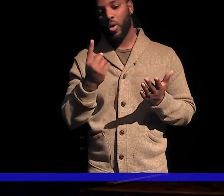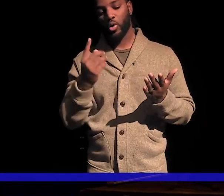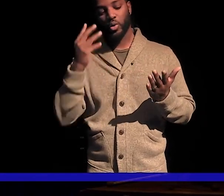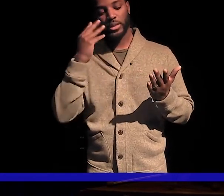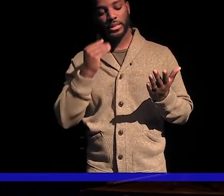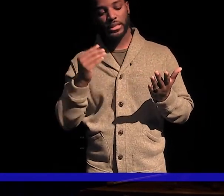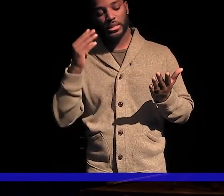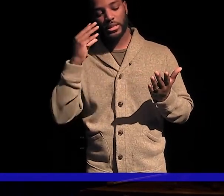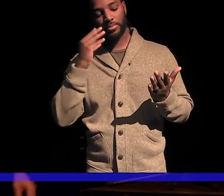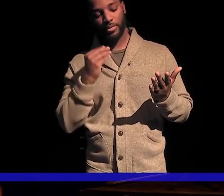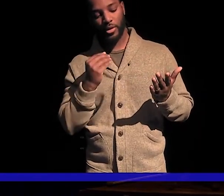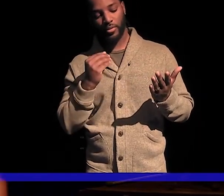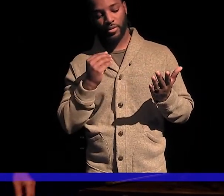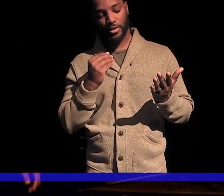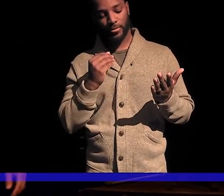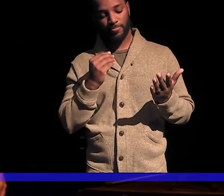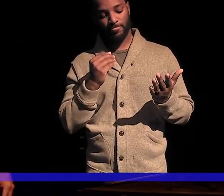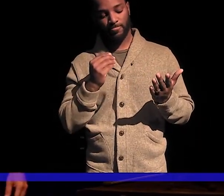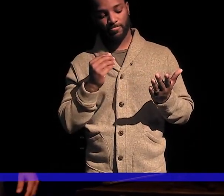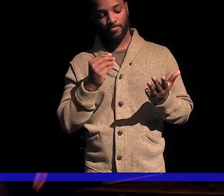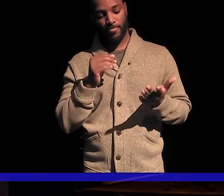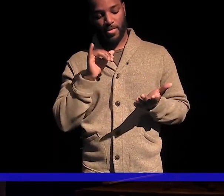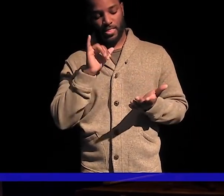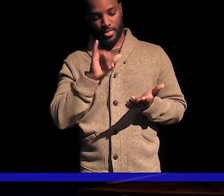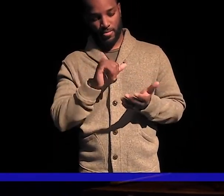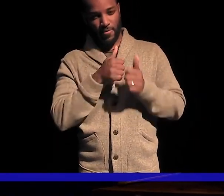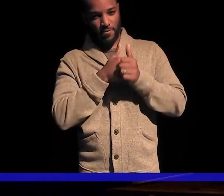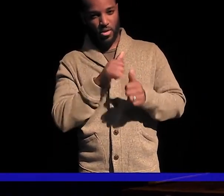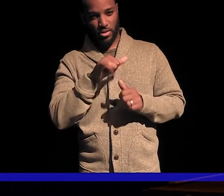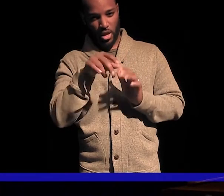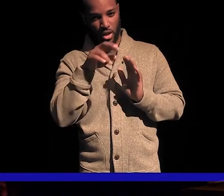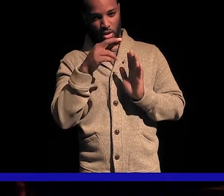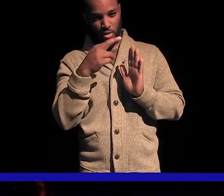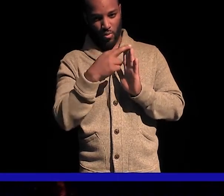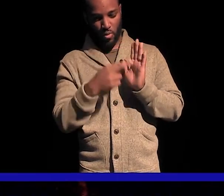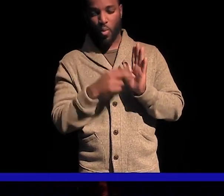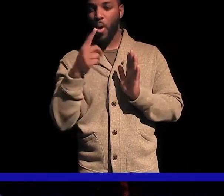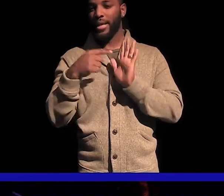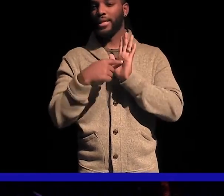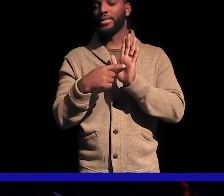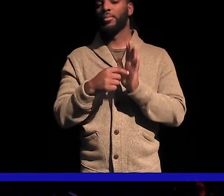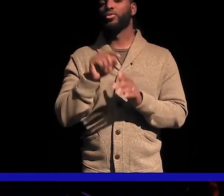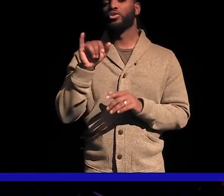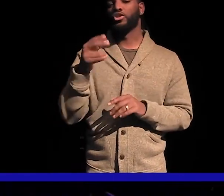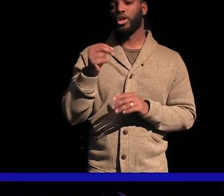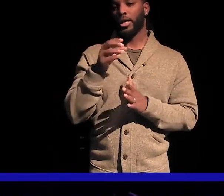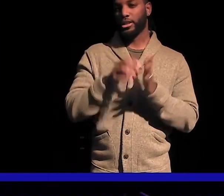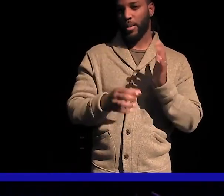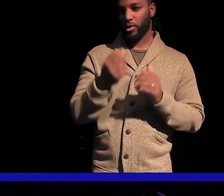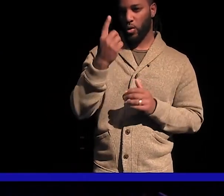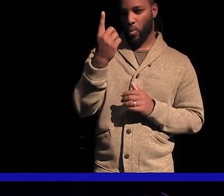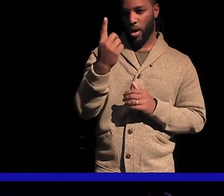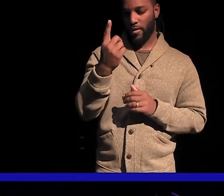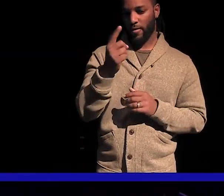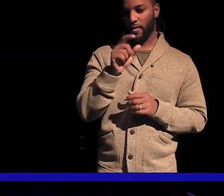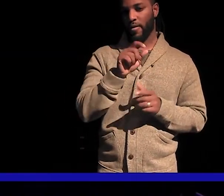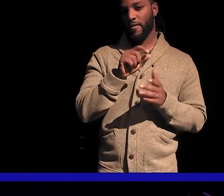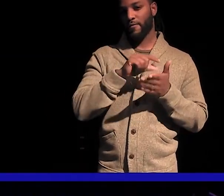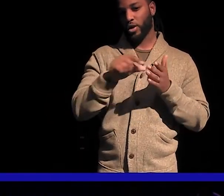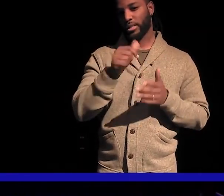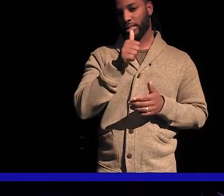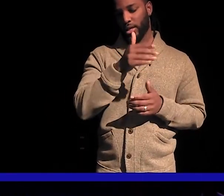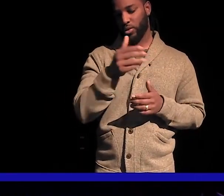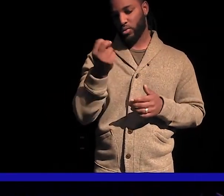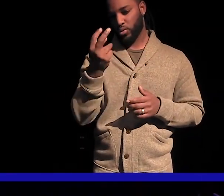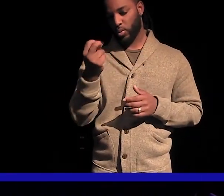experience to cement that biblical principle. One example of that is in John chapter 1, verses 10 through 12, the Bible says